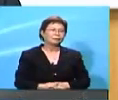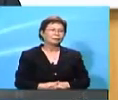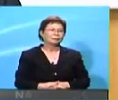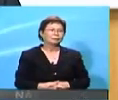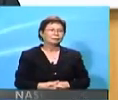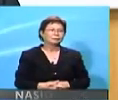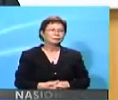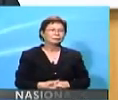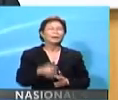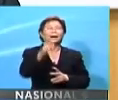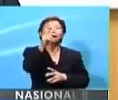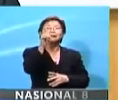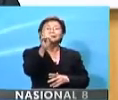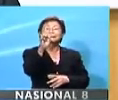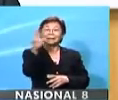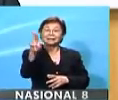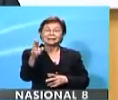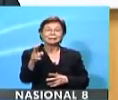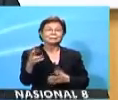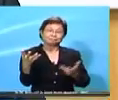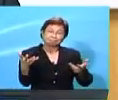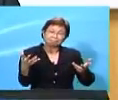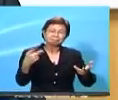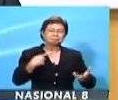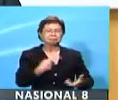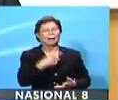tender exercise, we have appointed